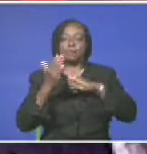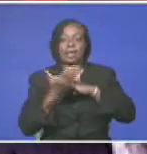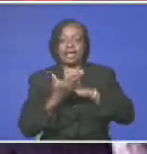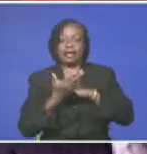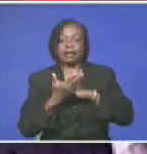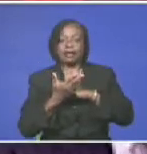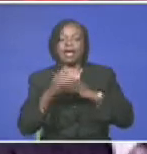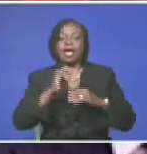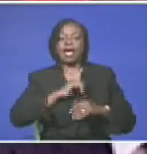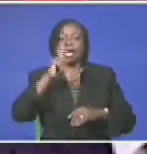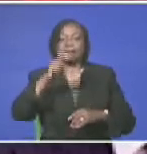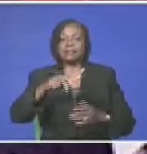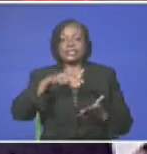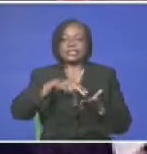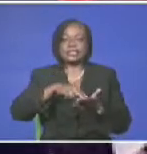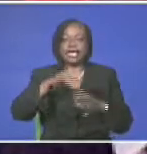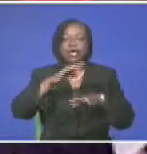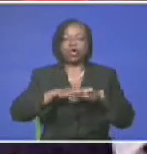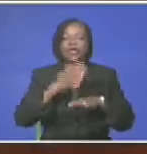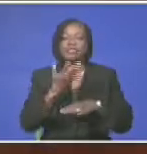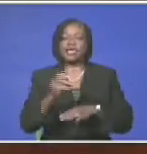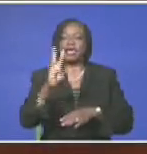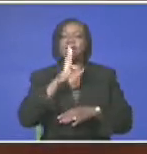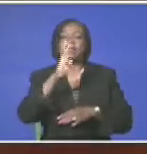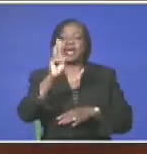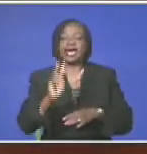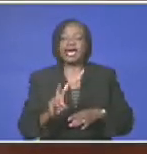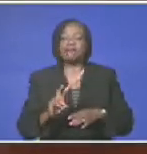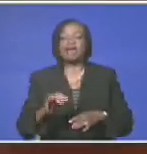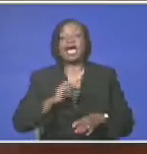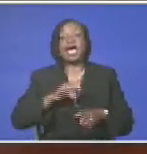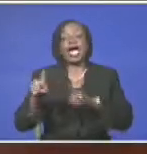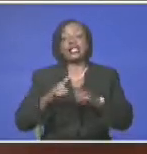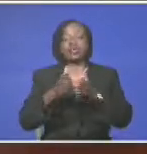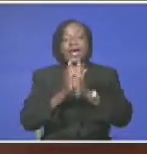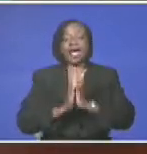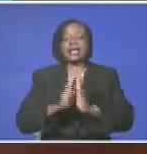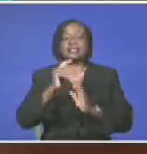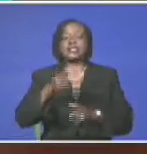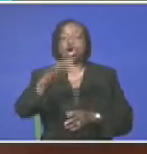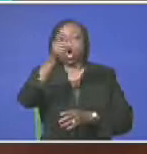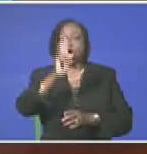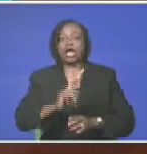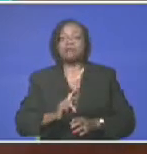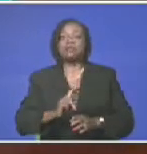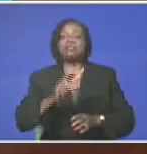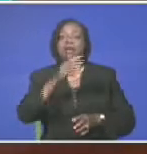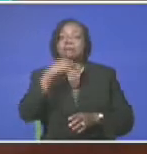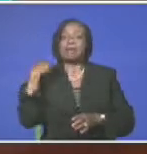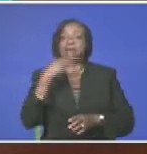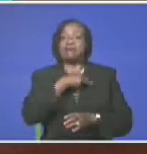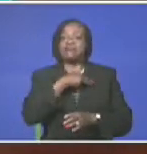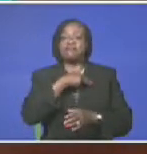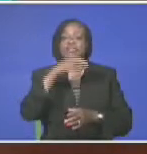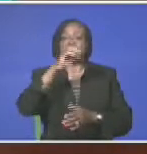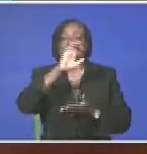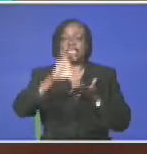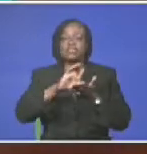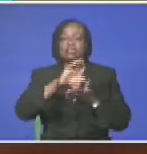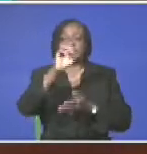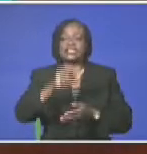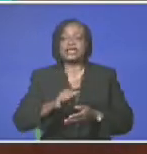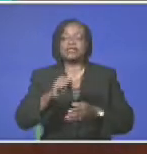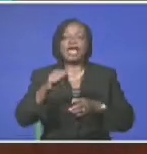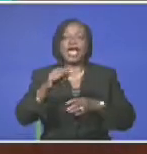Jamaica, I got to stand on their behalf in this place. I do ask the member, honorable member for South and Central Andros, if there's